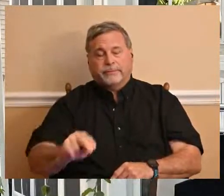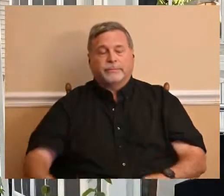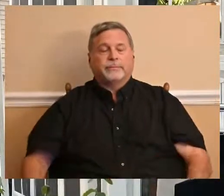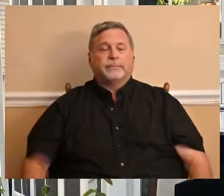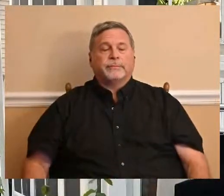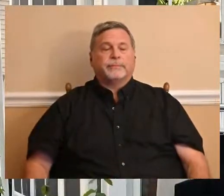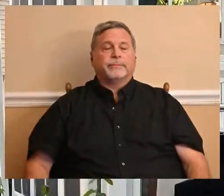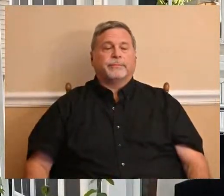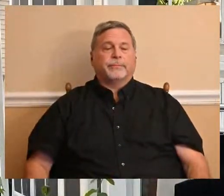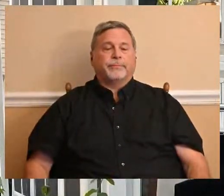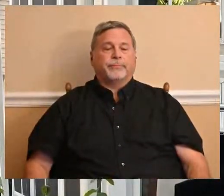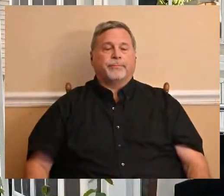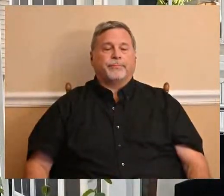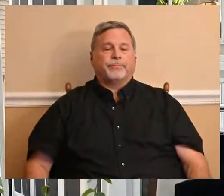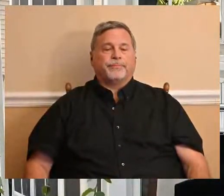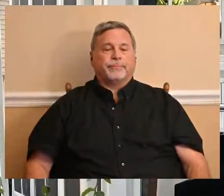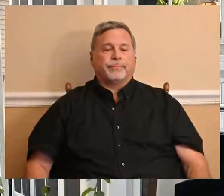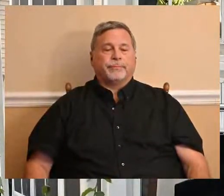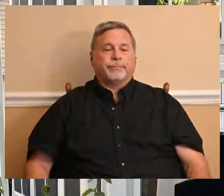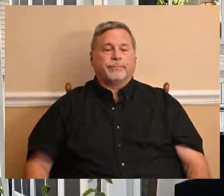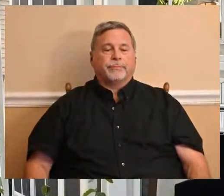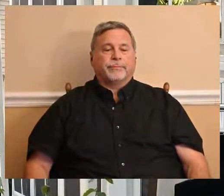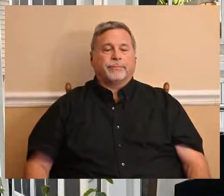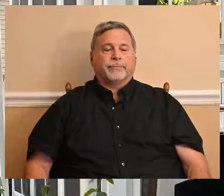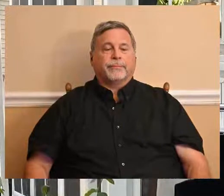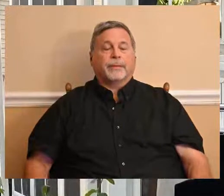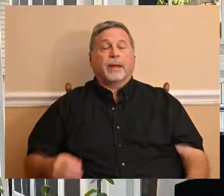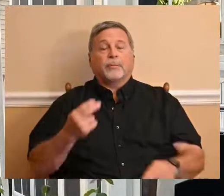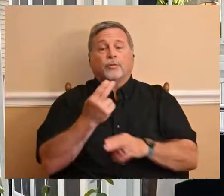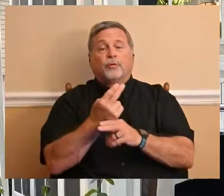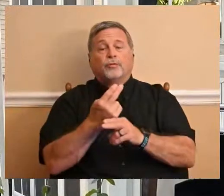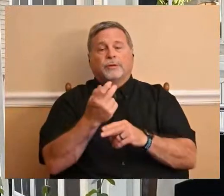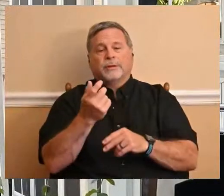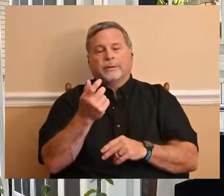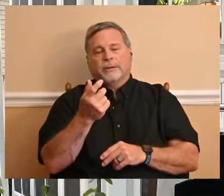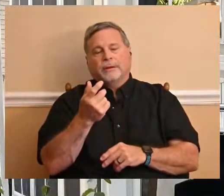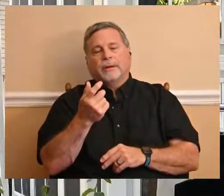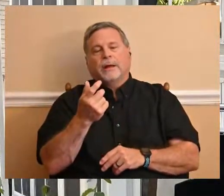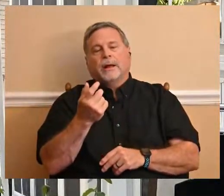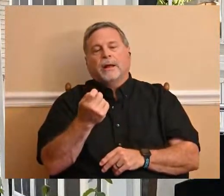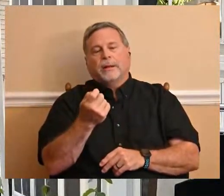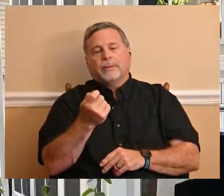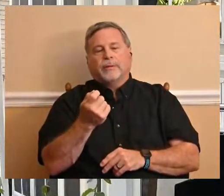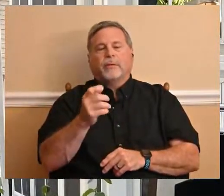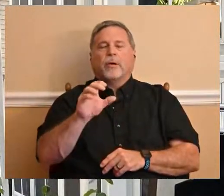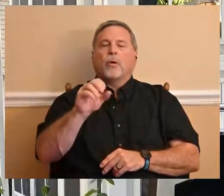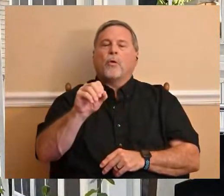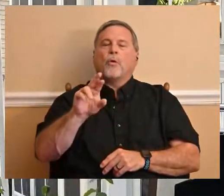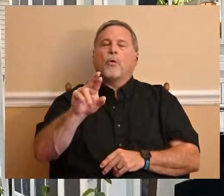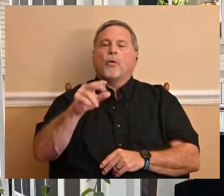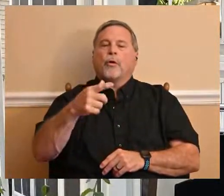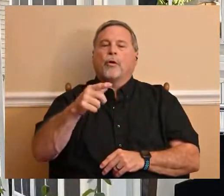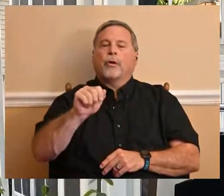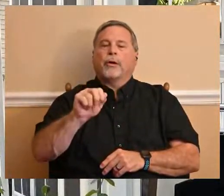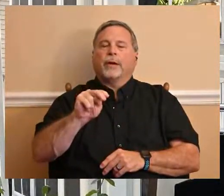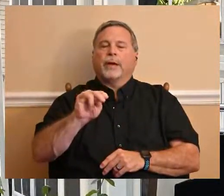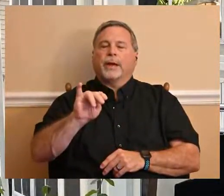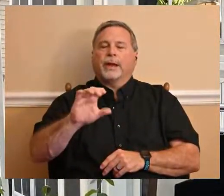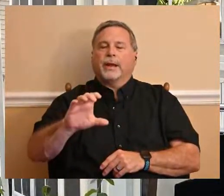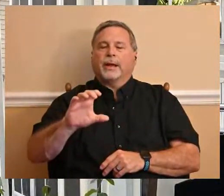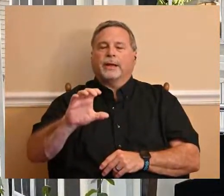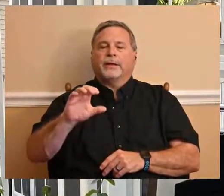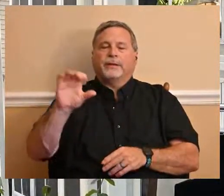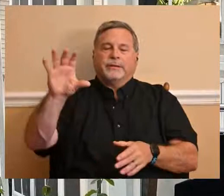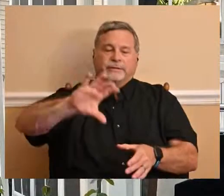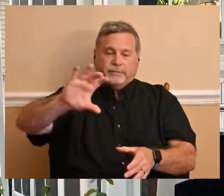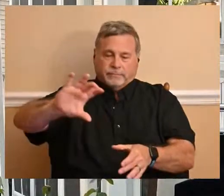better than having salmon. Now I'm going to use just this little bit of seasoning here. Now